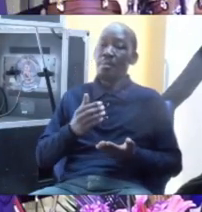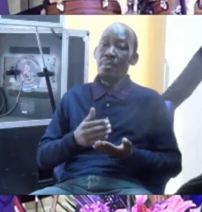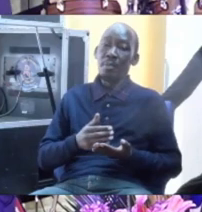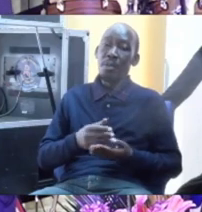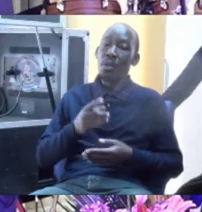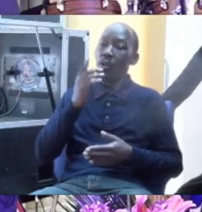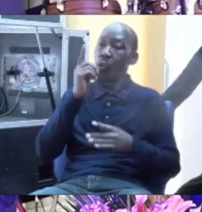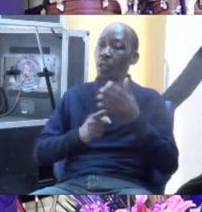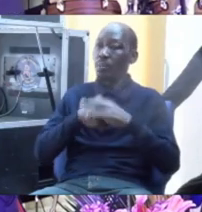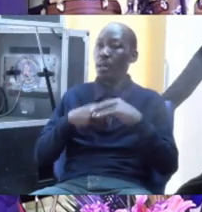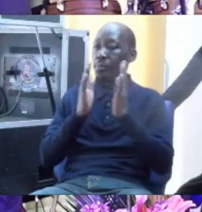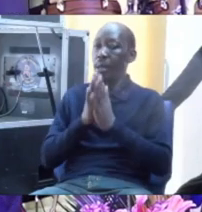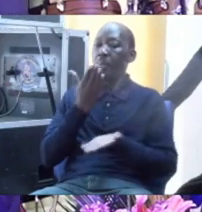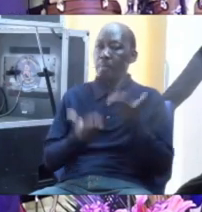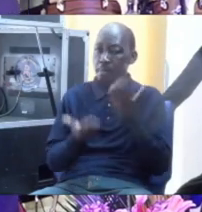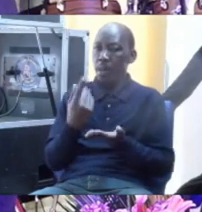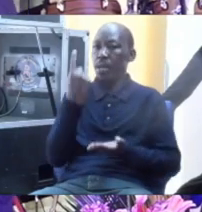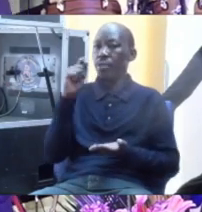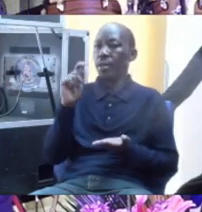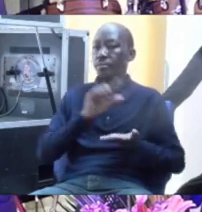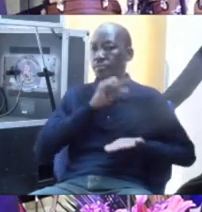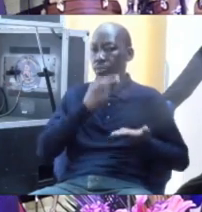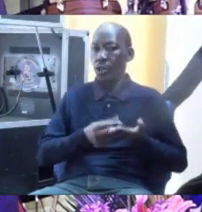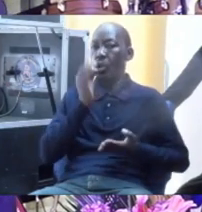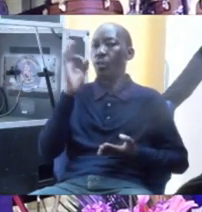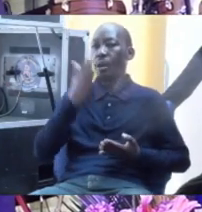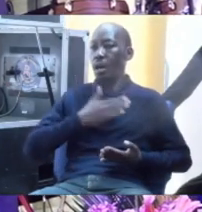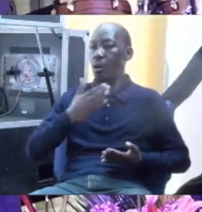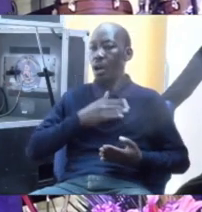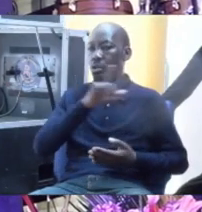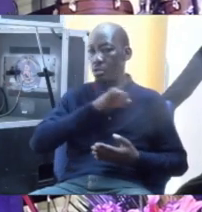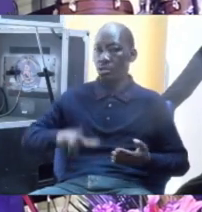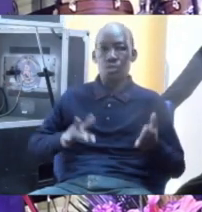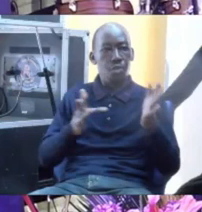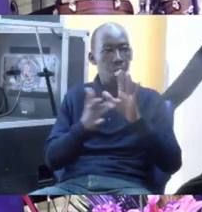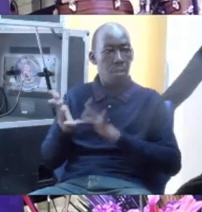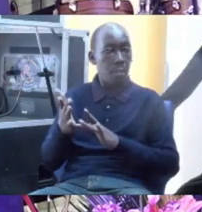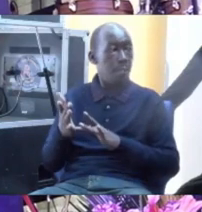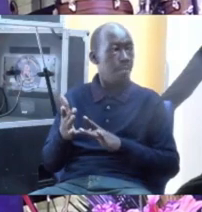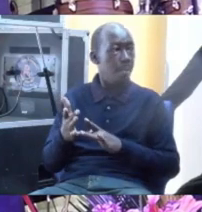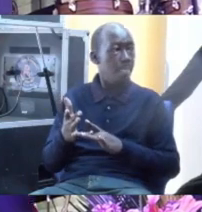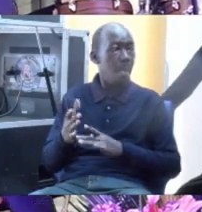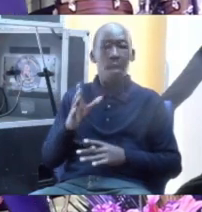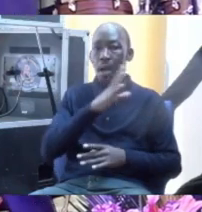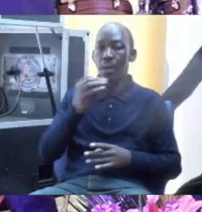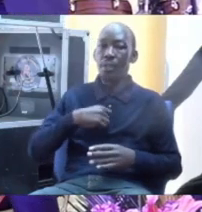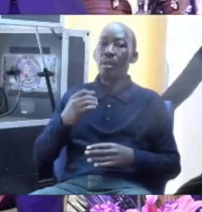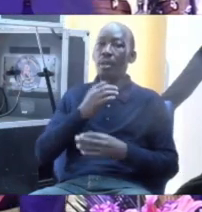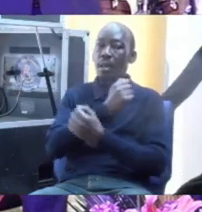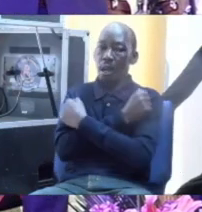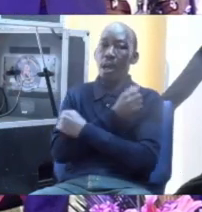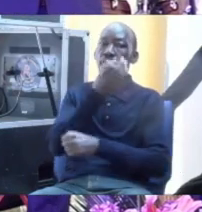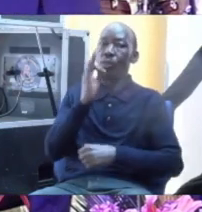is my prayer? May the grace of our Lord Jesus Christ and the love of